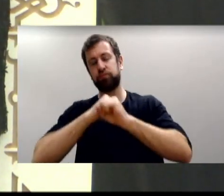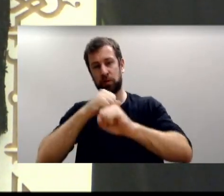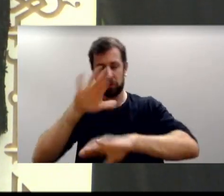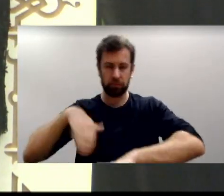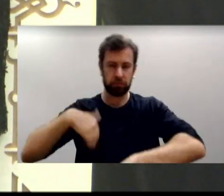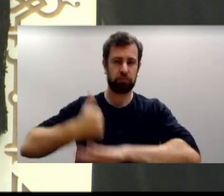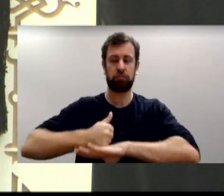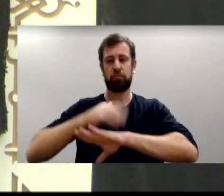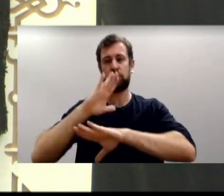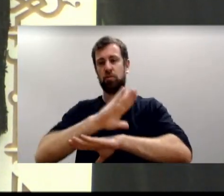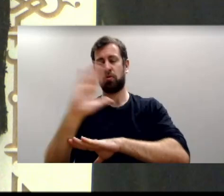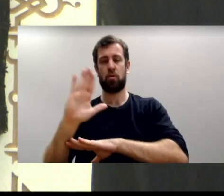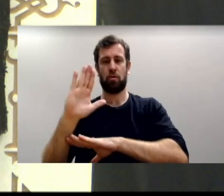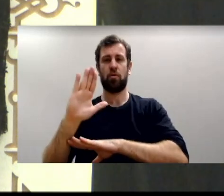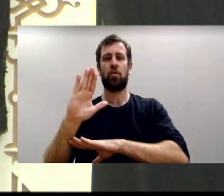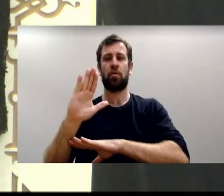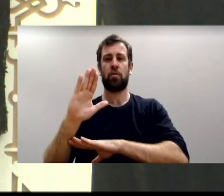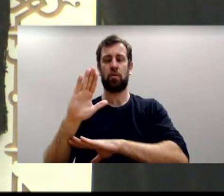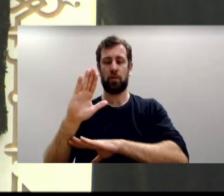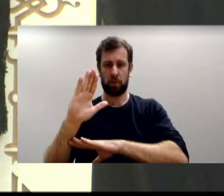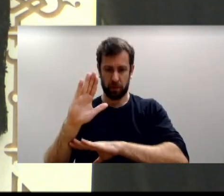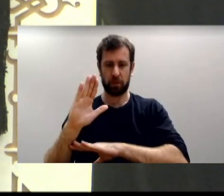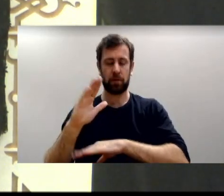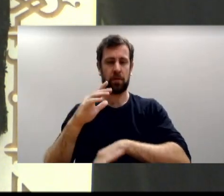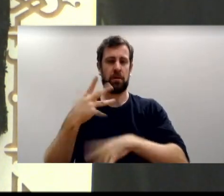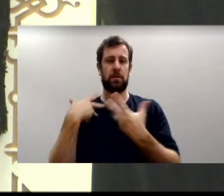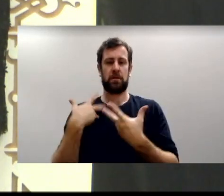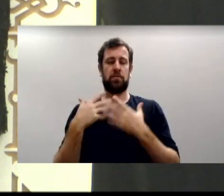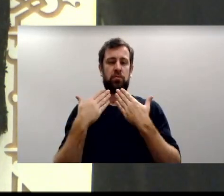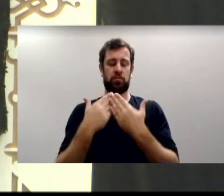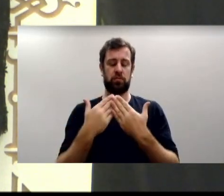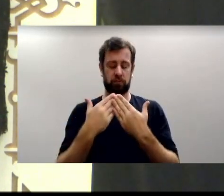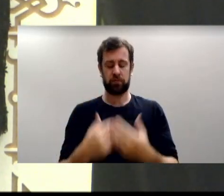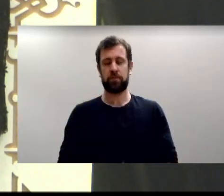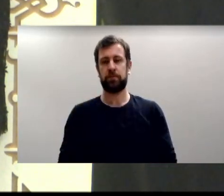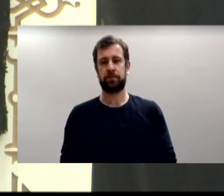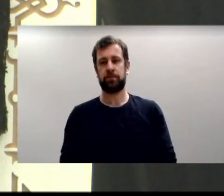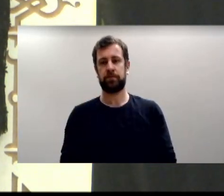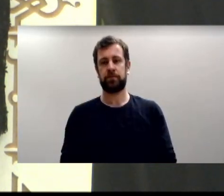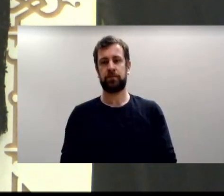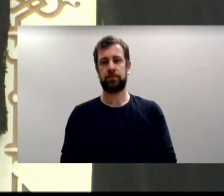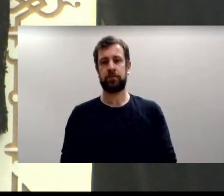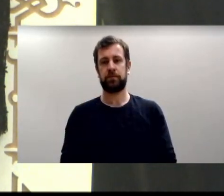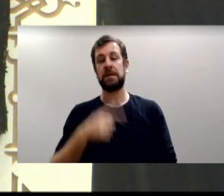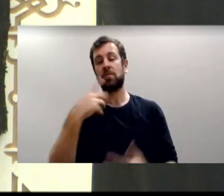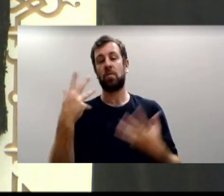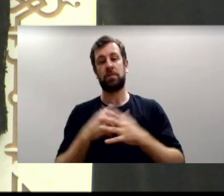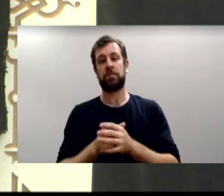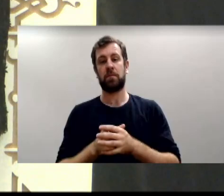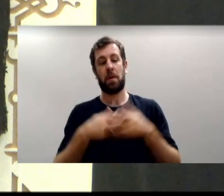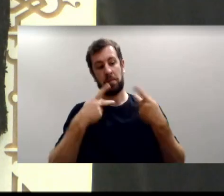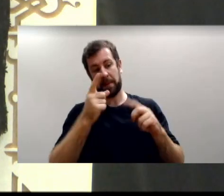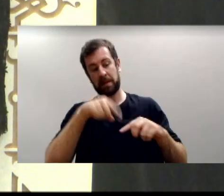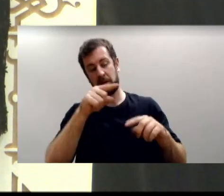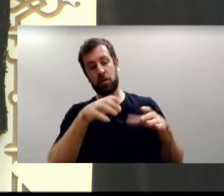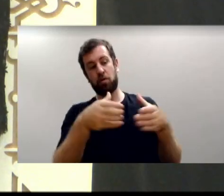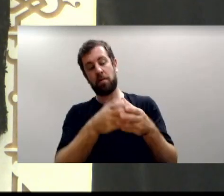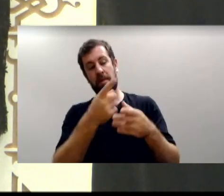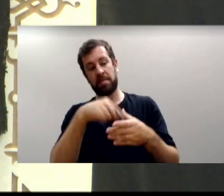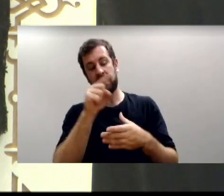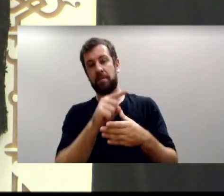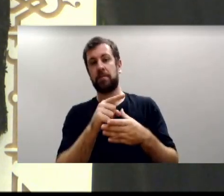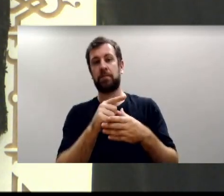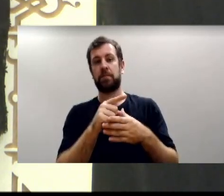establish namaz jama'at for them. And then he says, let the group of them be with